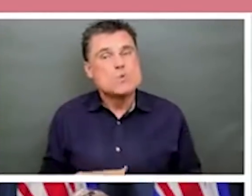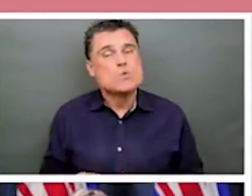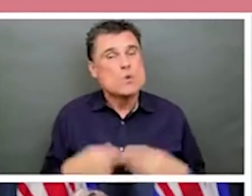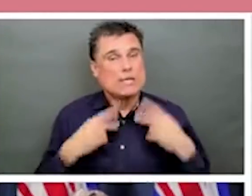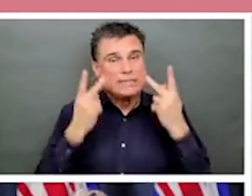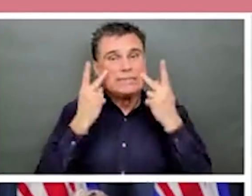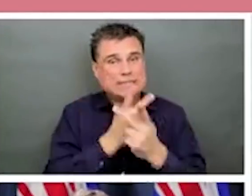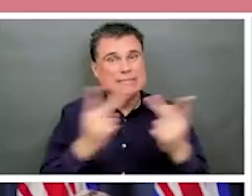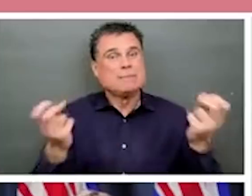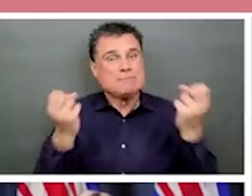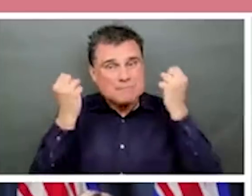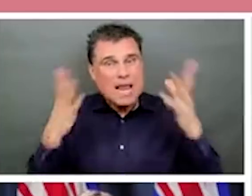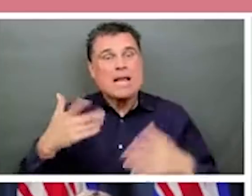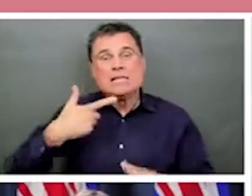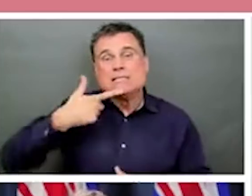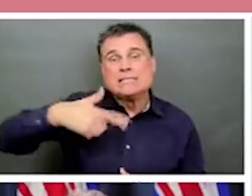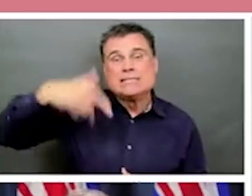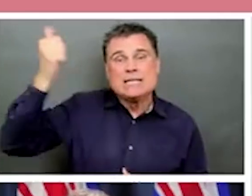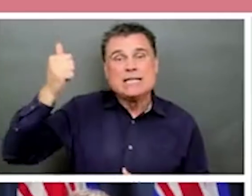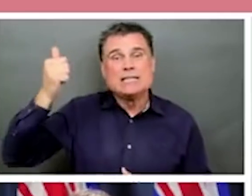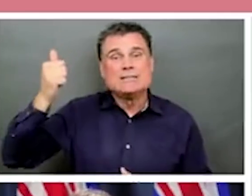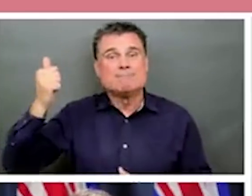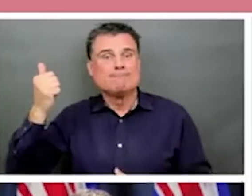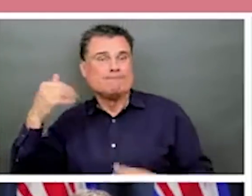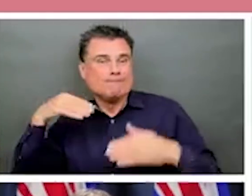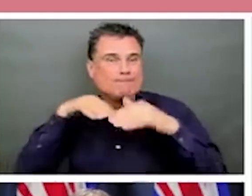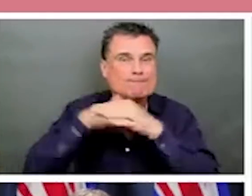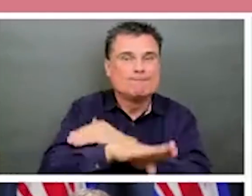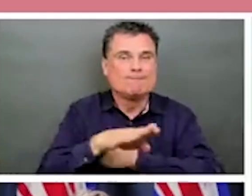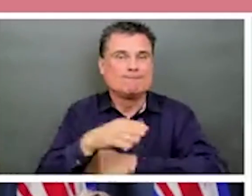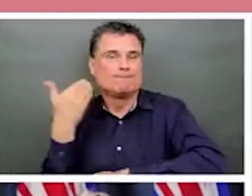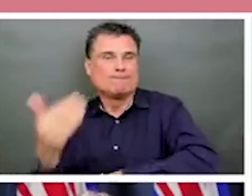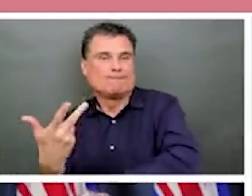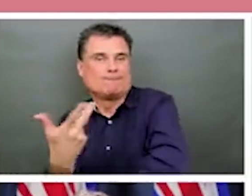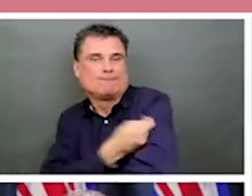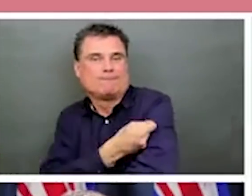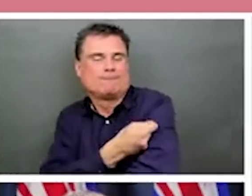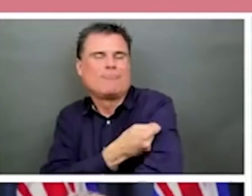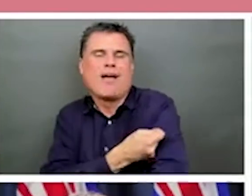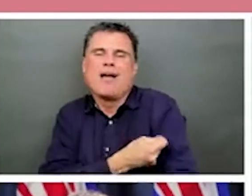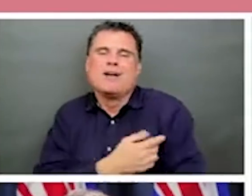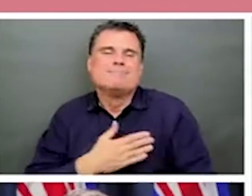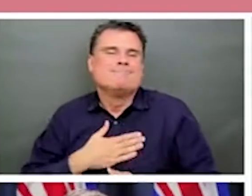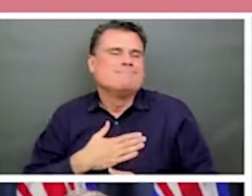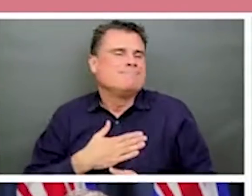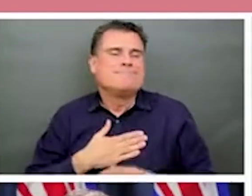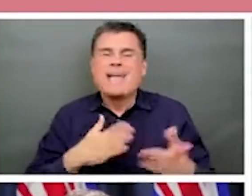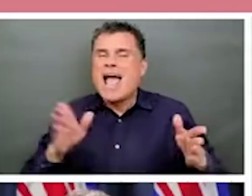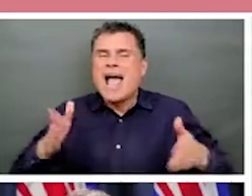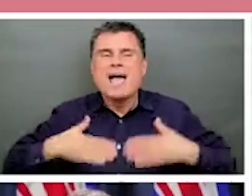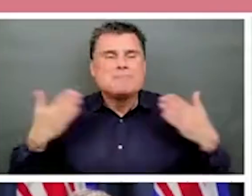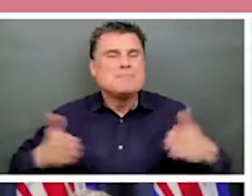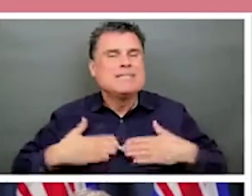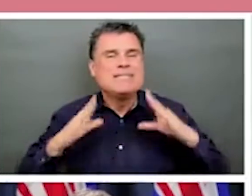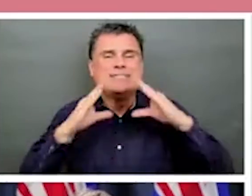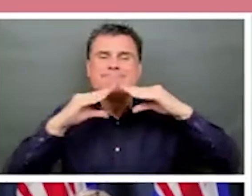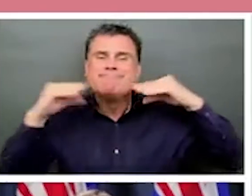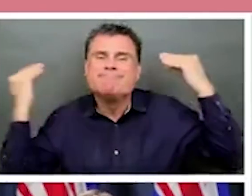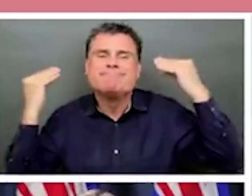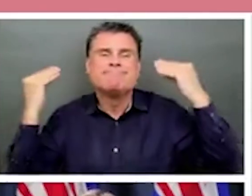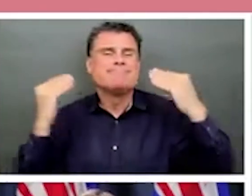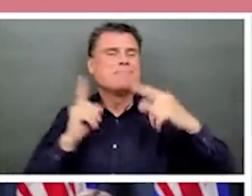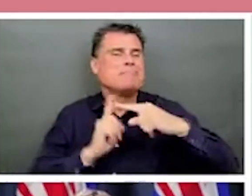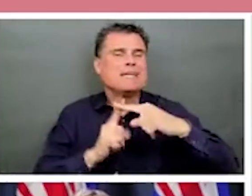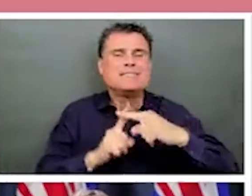these seniors come in and get their vaccination, and really they're so happy and they're crying, and it's just really been